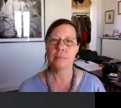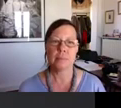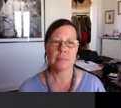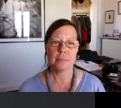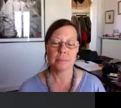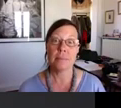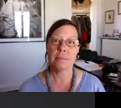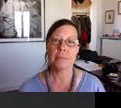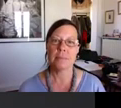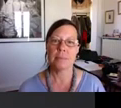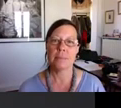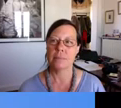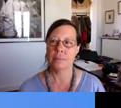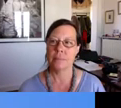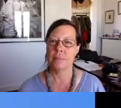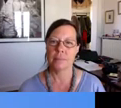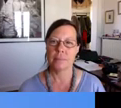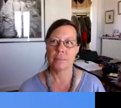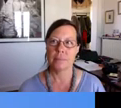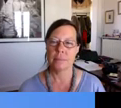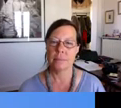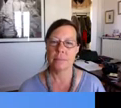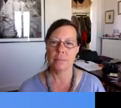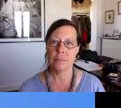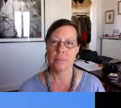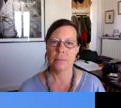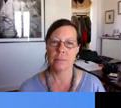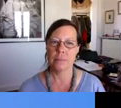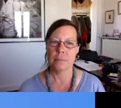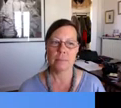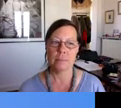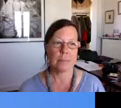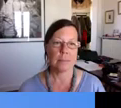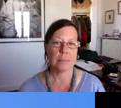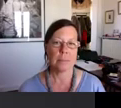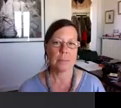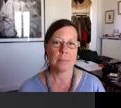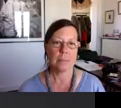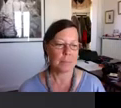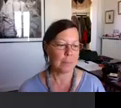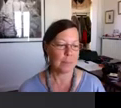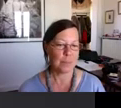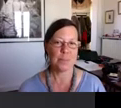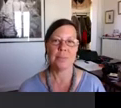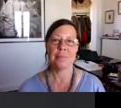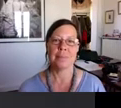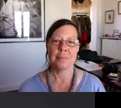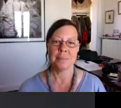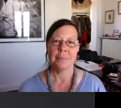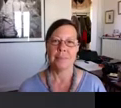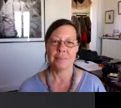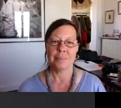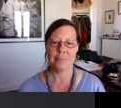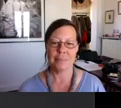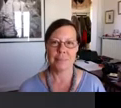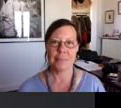falsehood, 5G mobile networks transmit COVID-19. You know, when they turn this on, it's going to kill everyone. And that's a woman in Britain